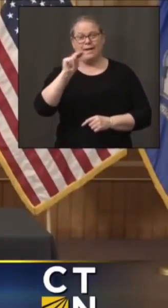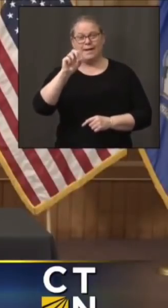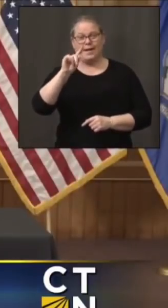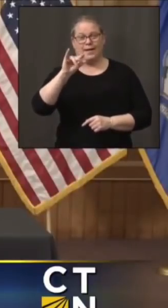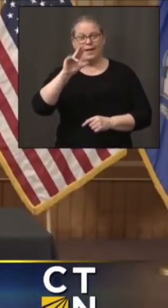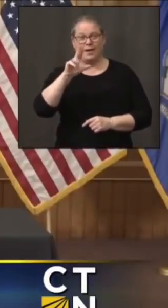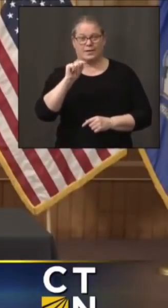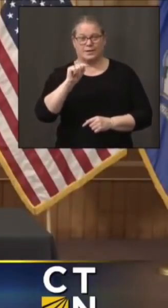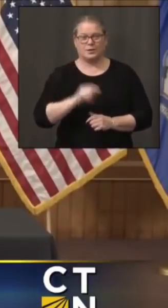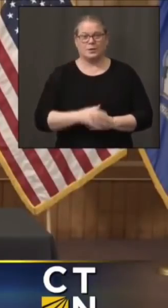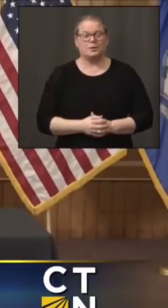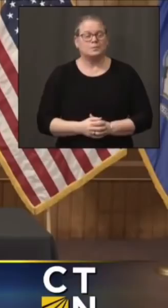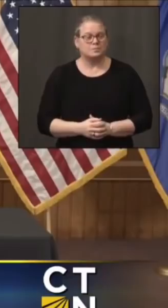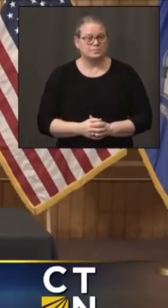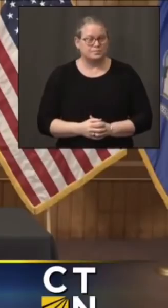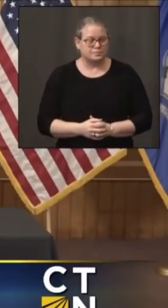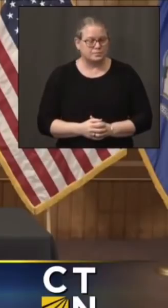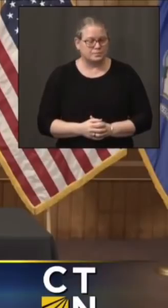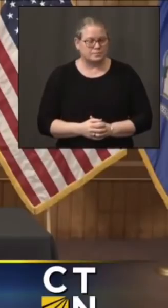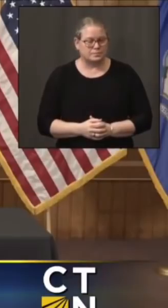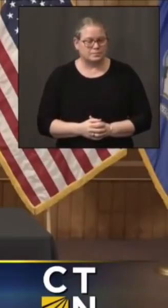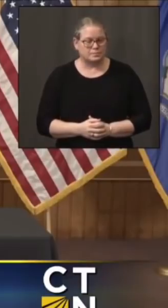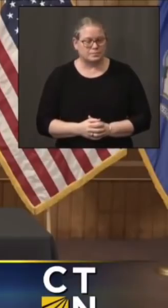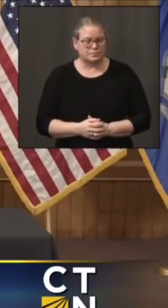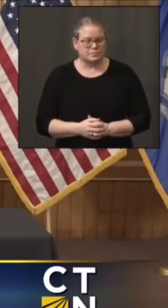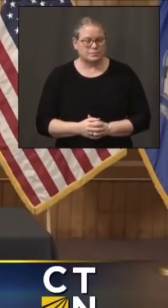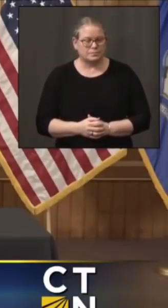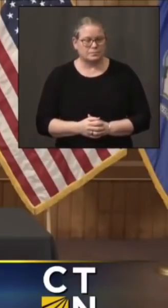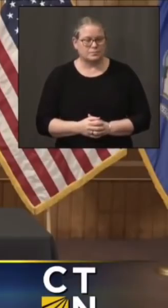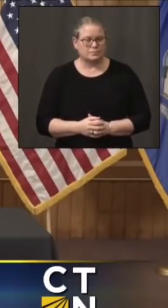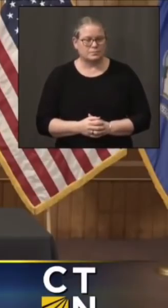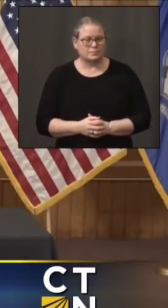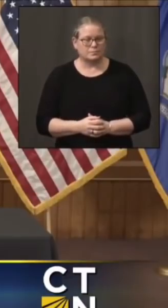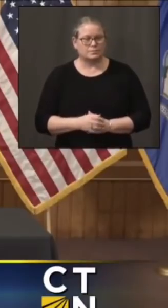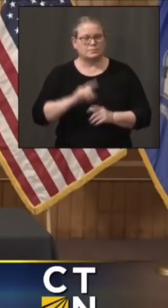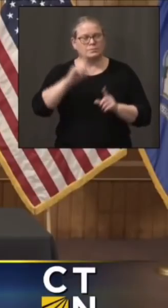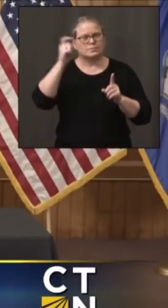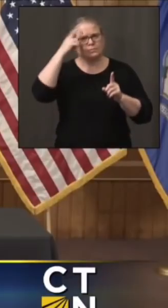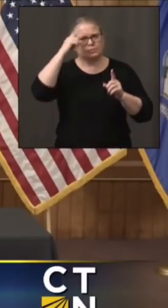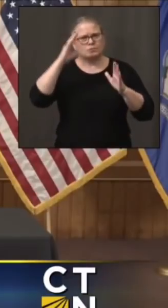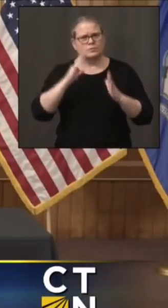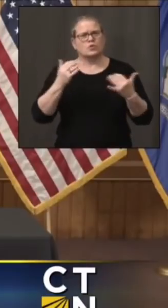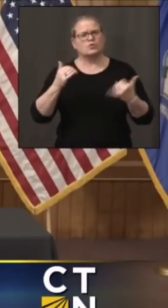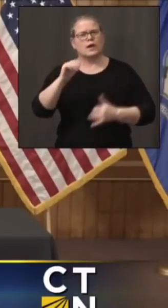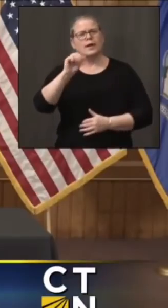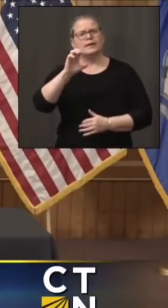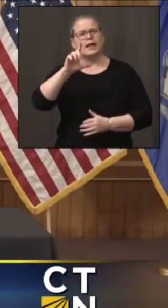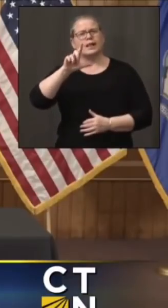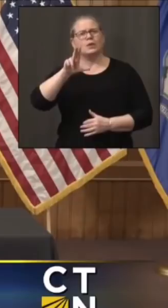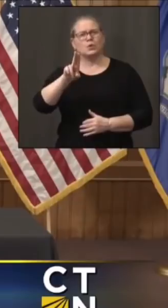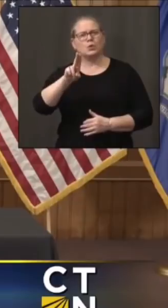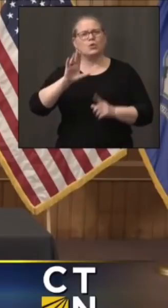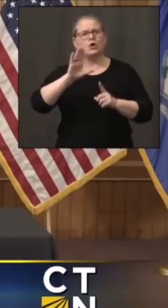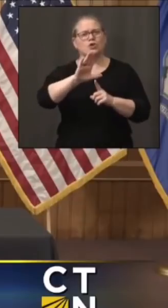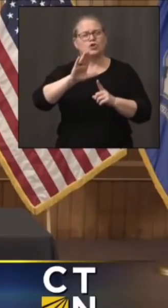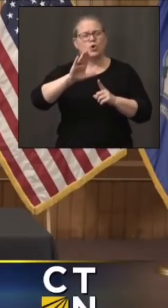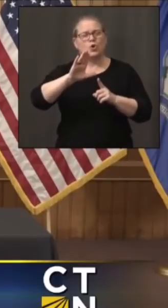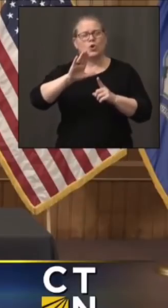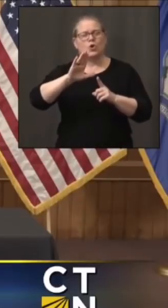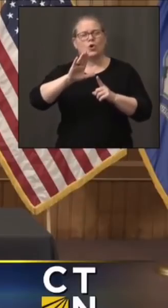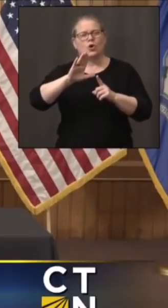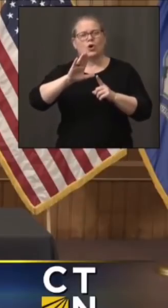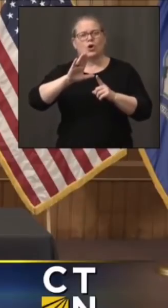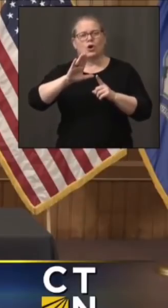Good afternoon, Governor. Today, the ACLU accused your administration of flip-flopping on prioritizing the prison system